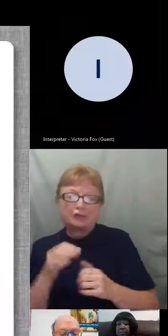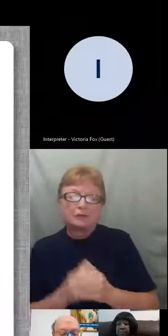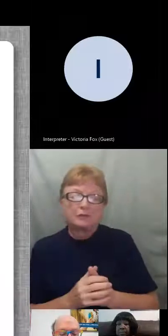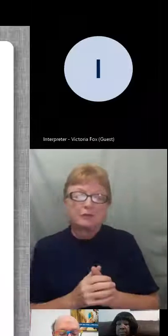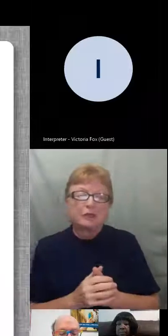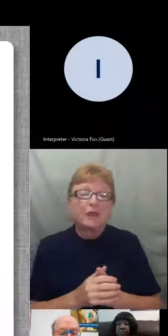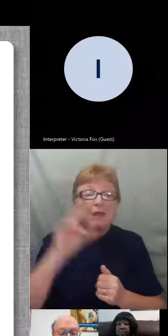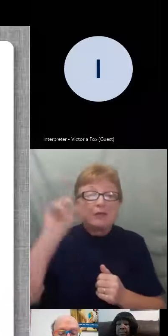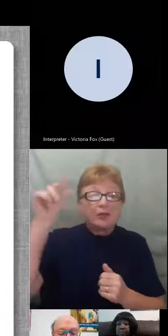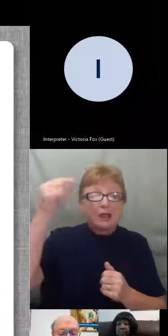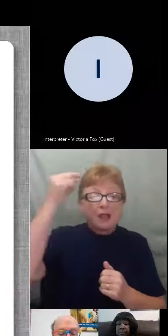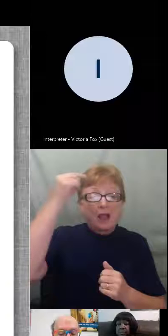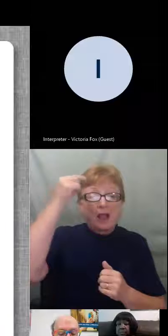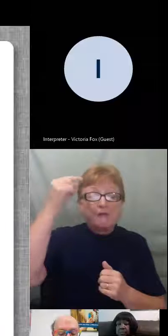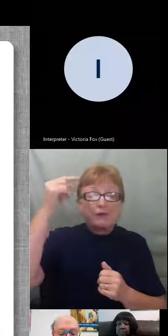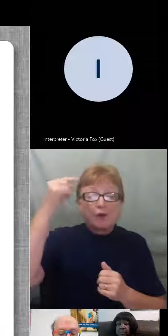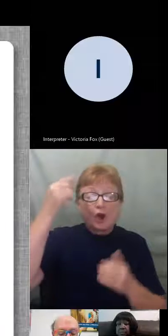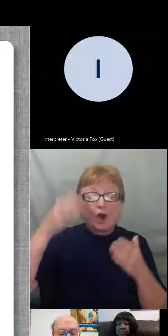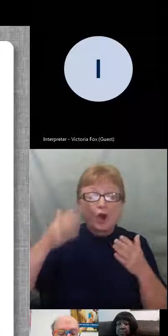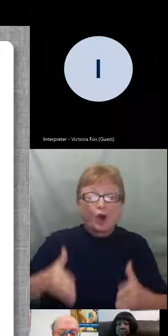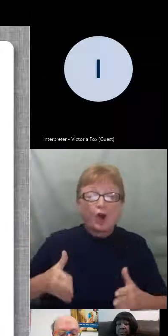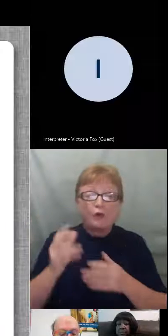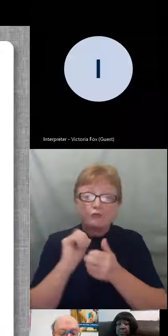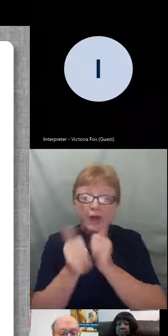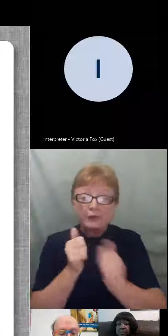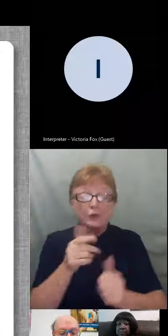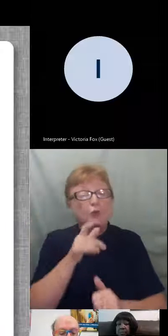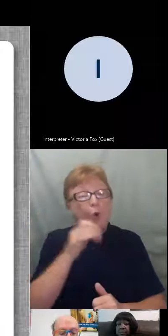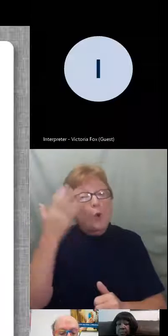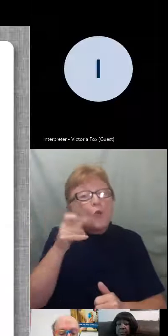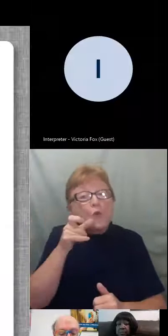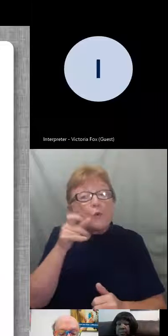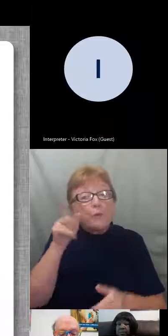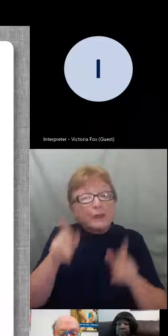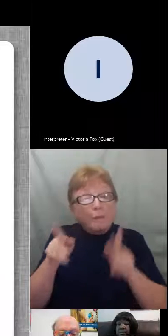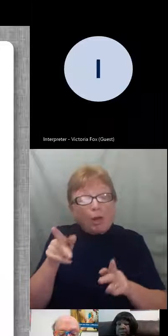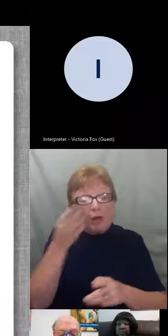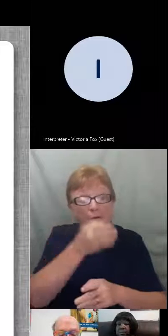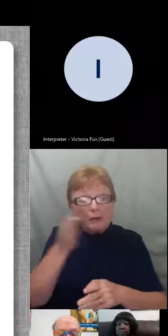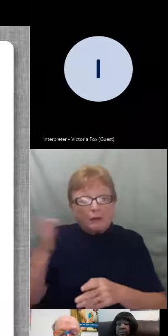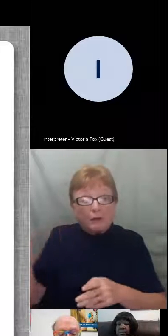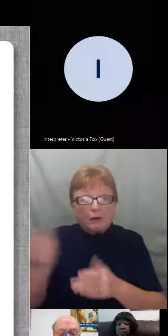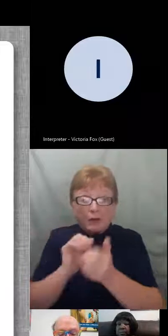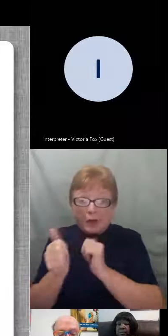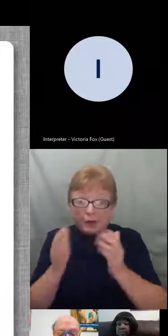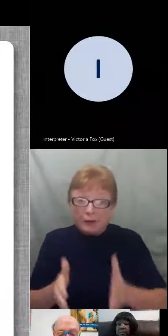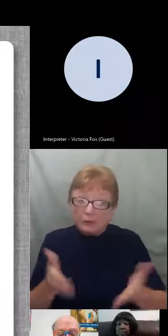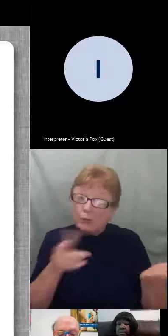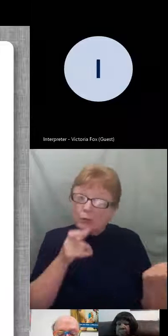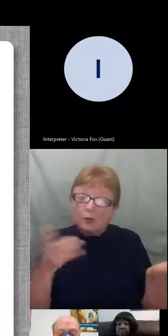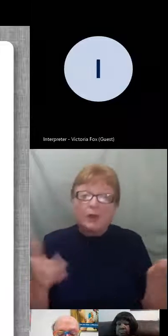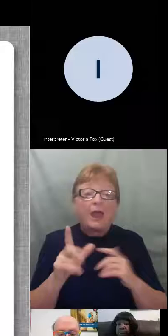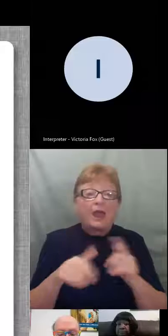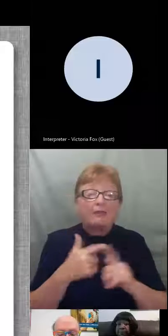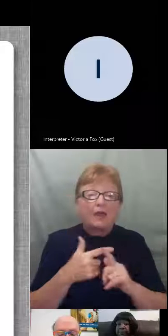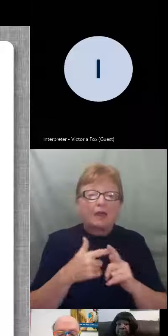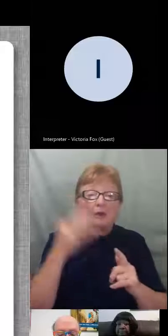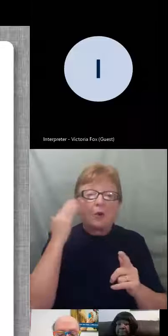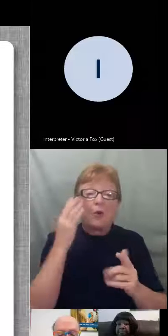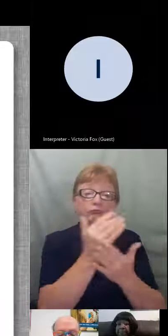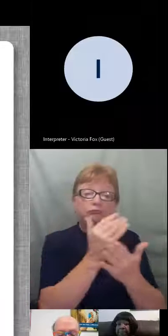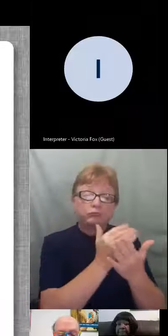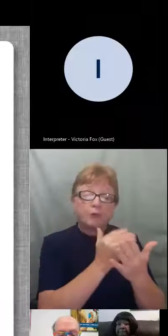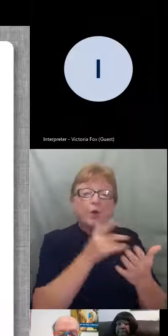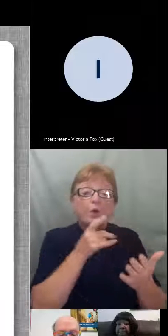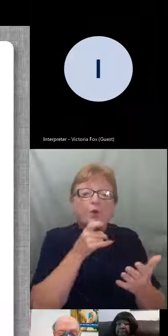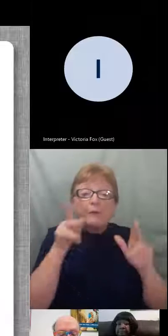the governor race, knowing who the candidates are, knowing who is running for the Senate and who is